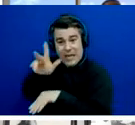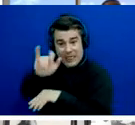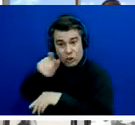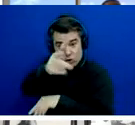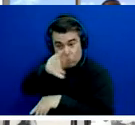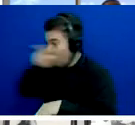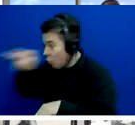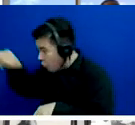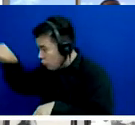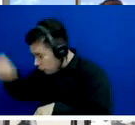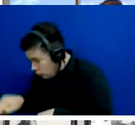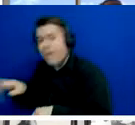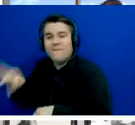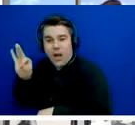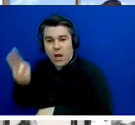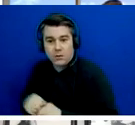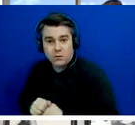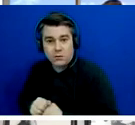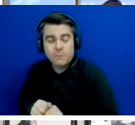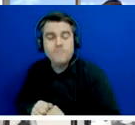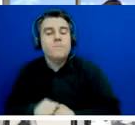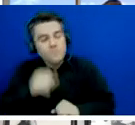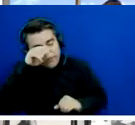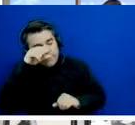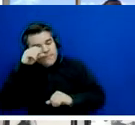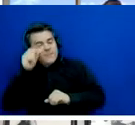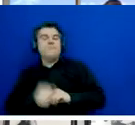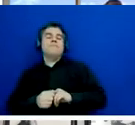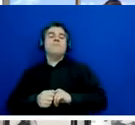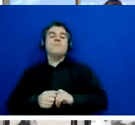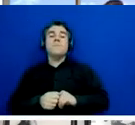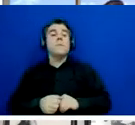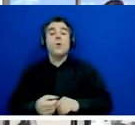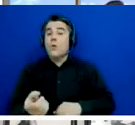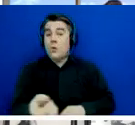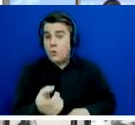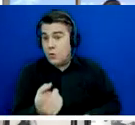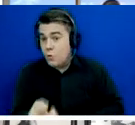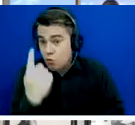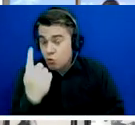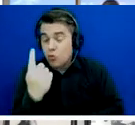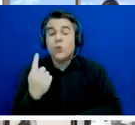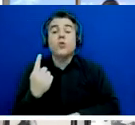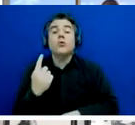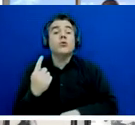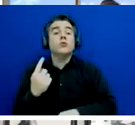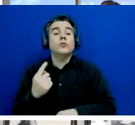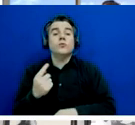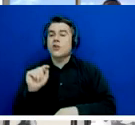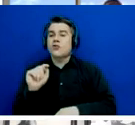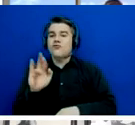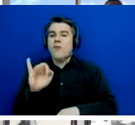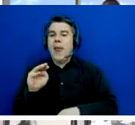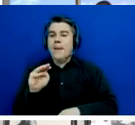that. In the virtual office. So one thing is our train me text messages. So if you